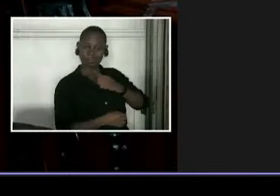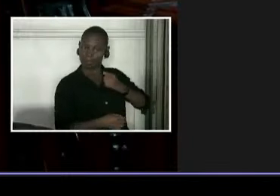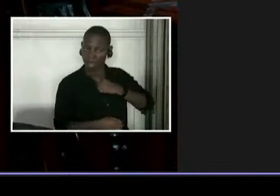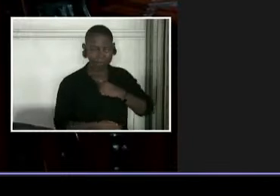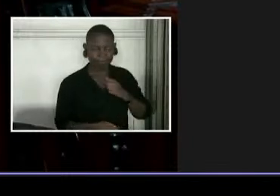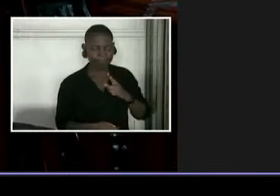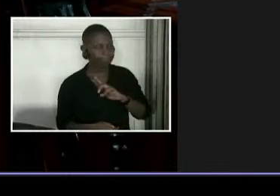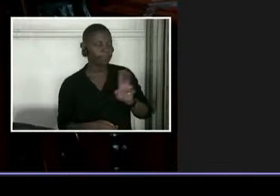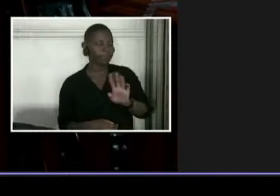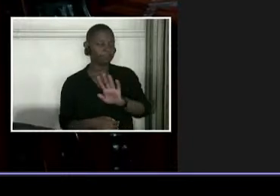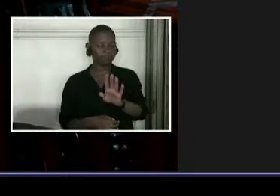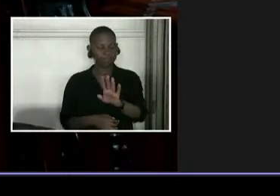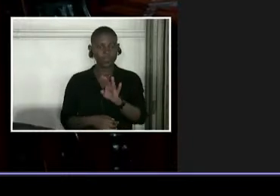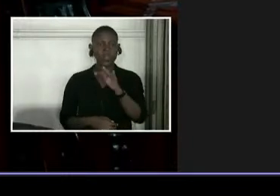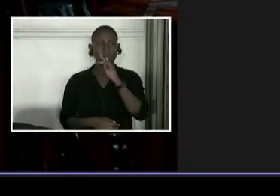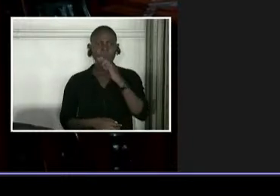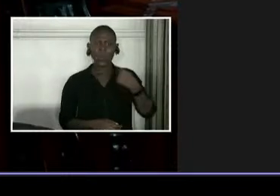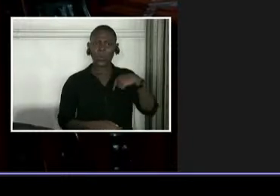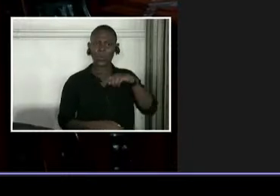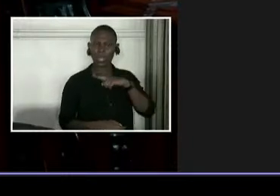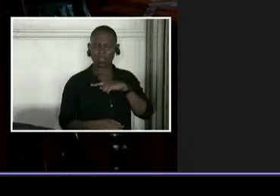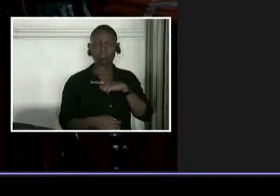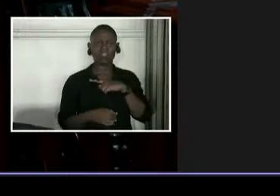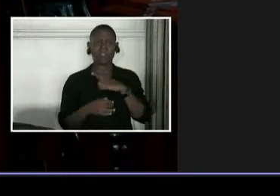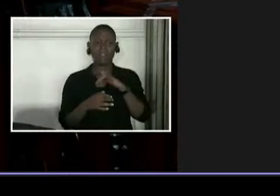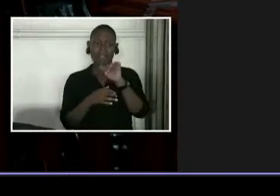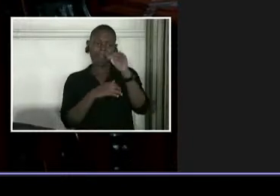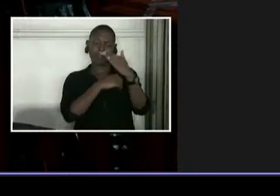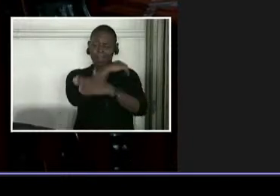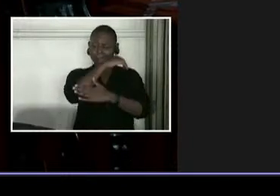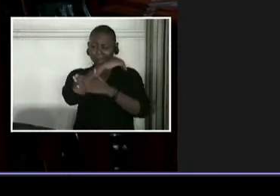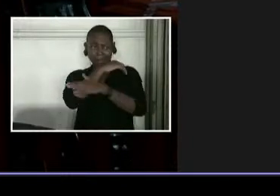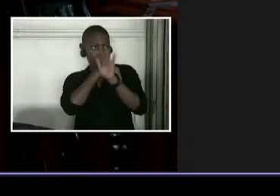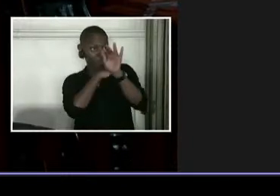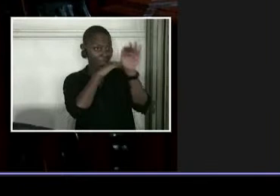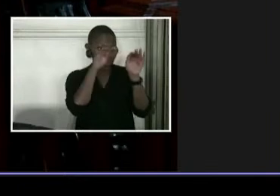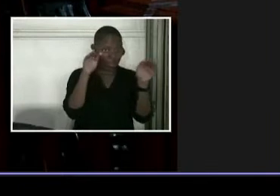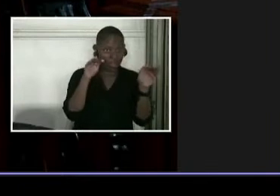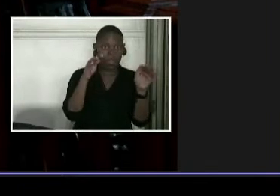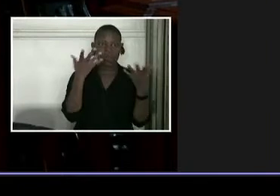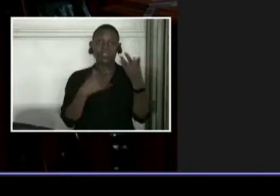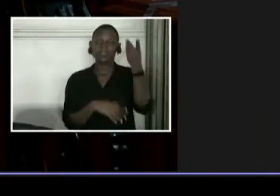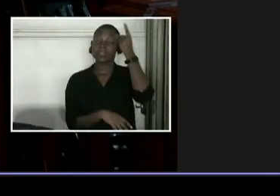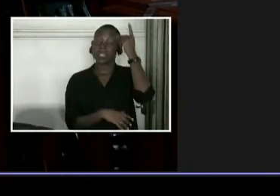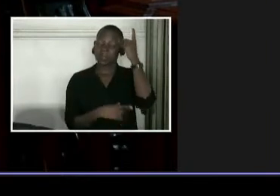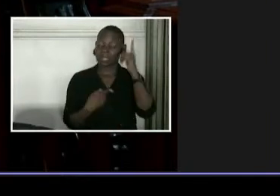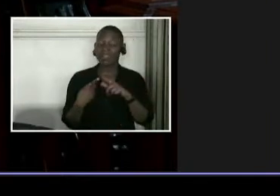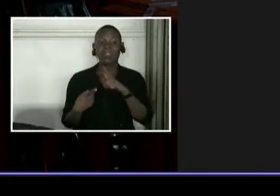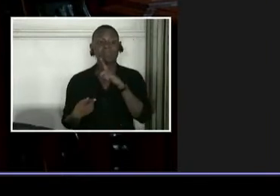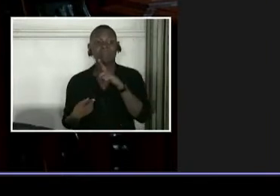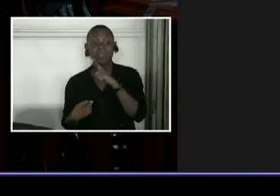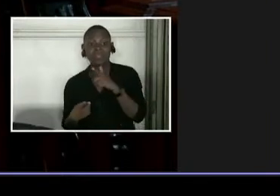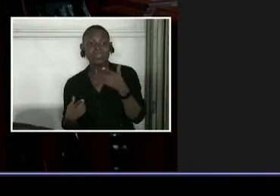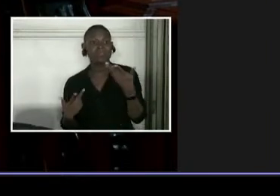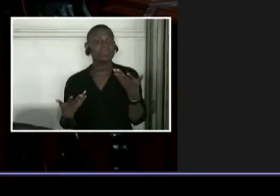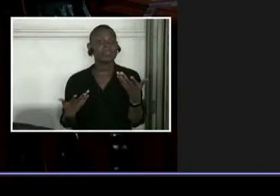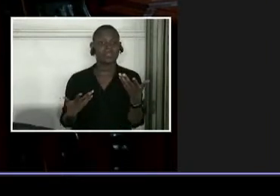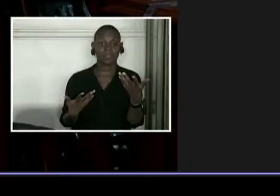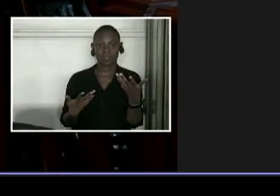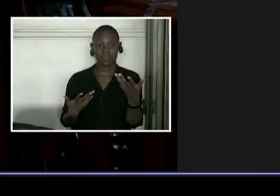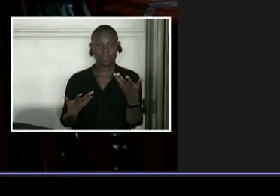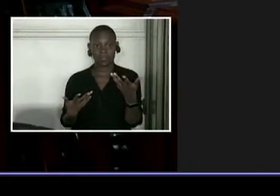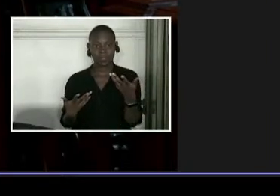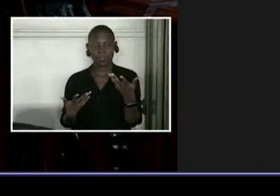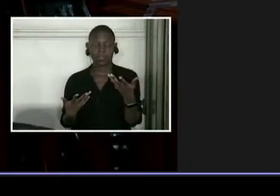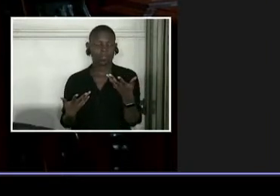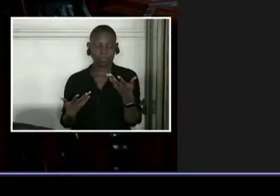and uncles were foreigners in major cities of economic activity such as Durban, Pietermaritzburg, and Richards Bay. They only qualified to have single